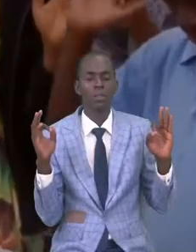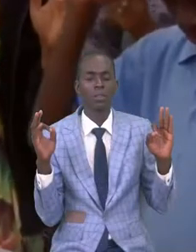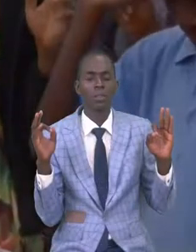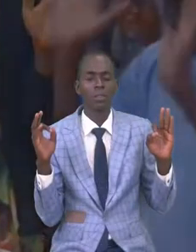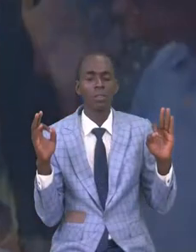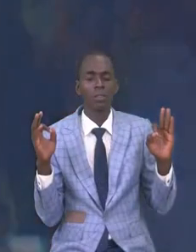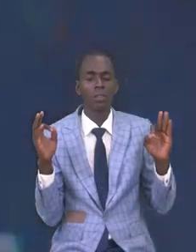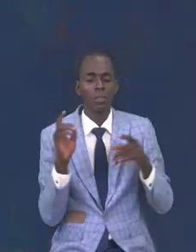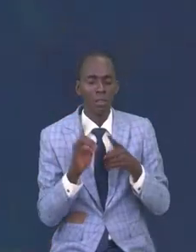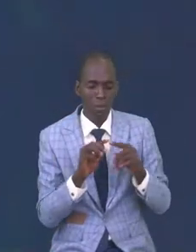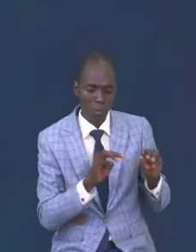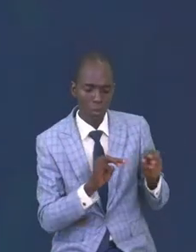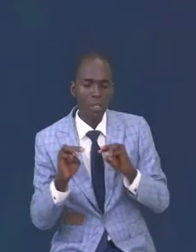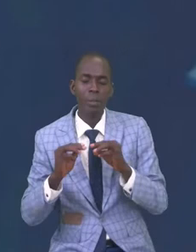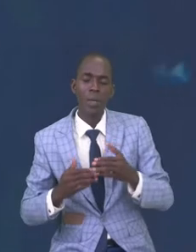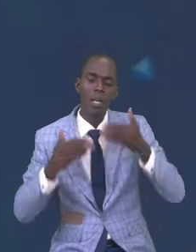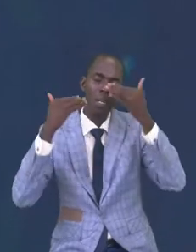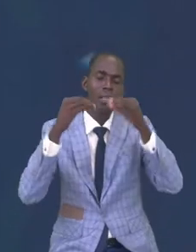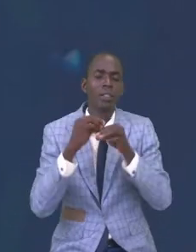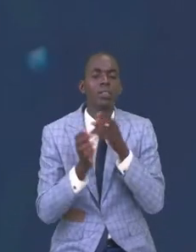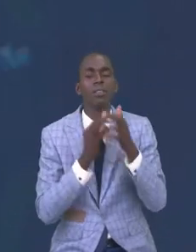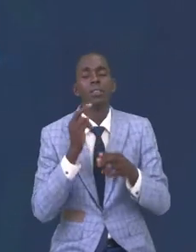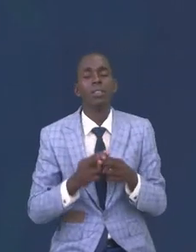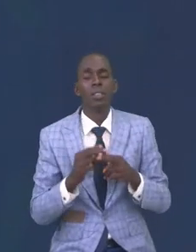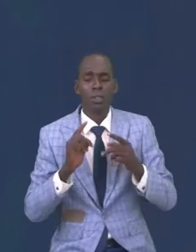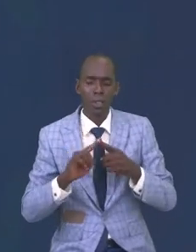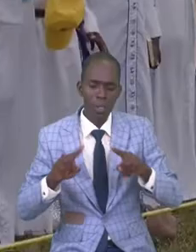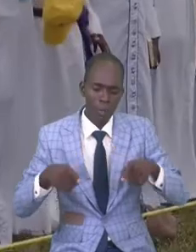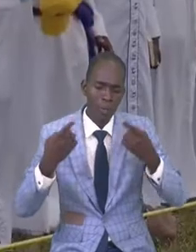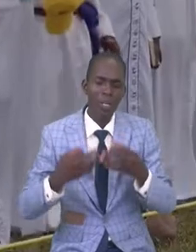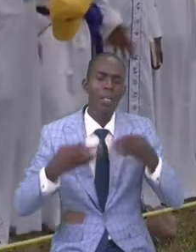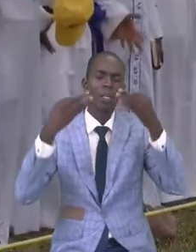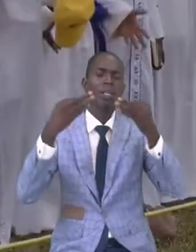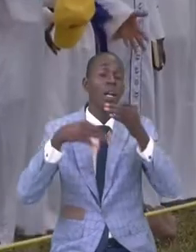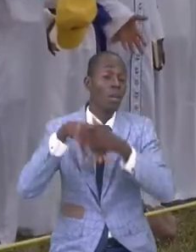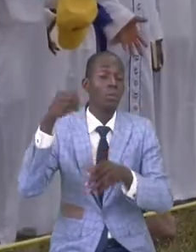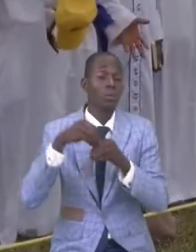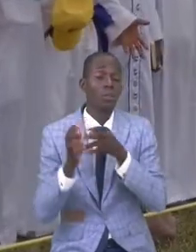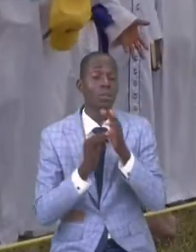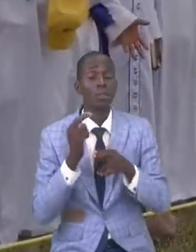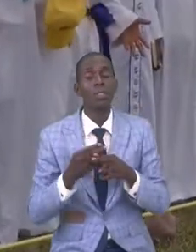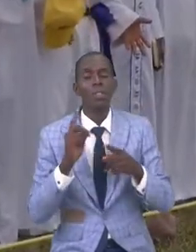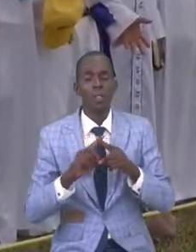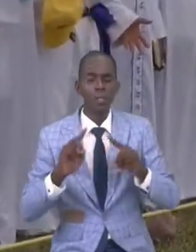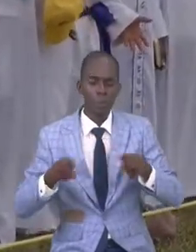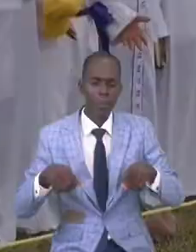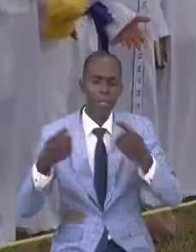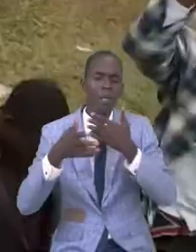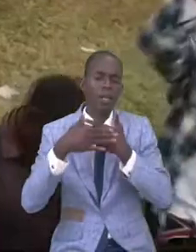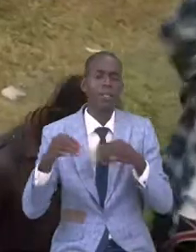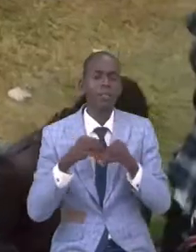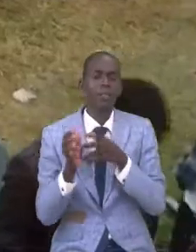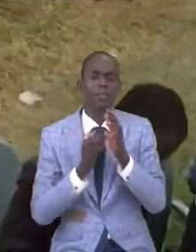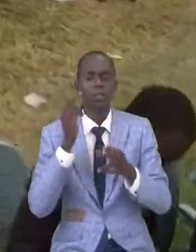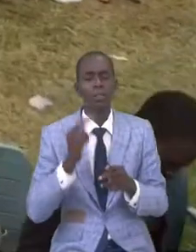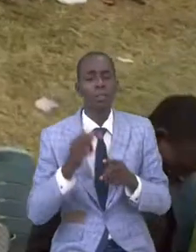To move forward. To go forth. To go after, amen.